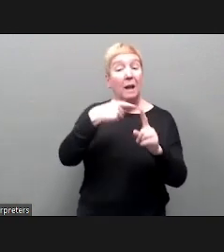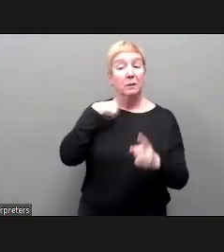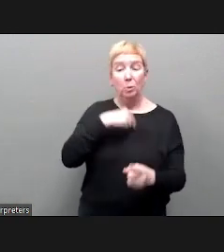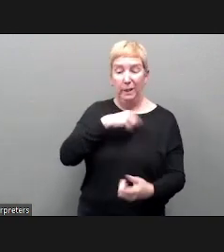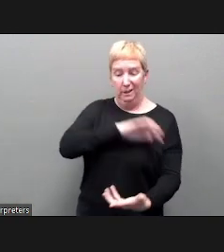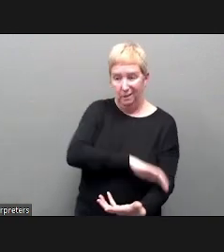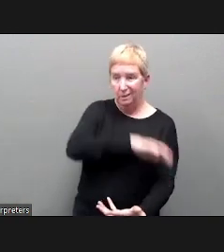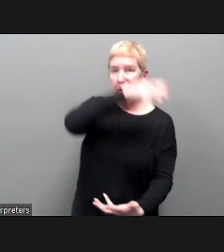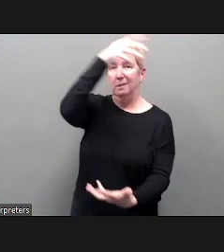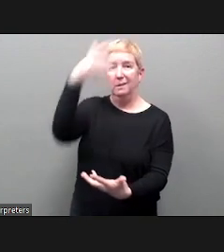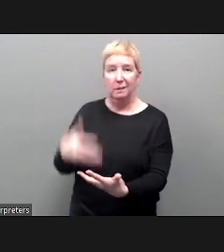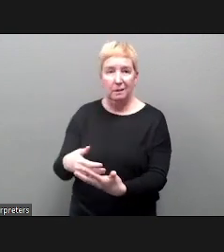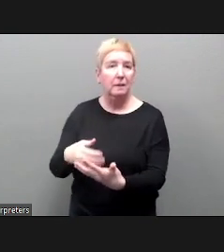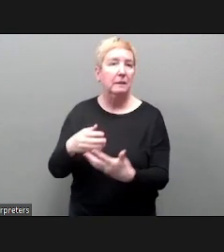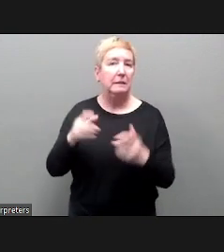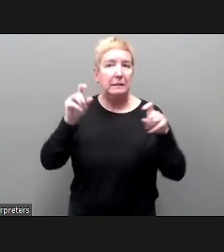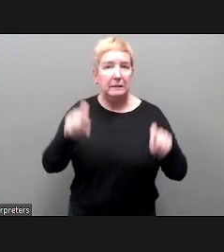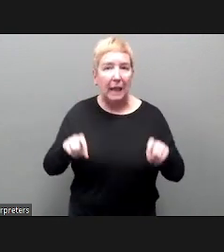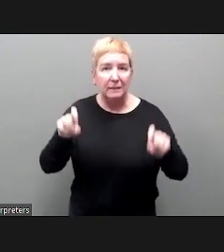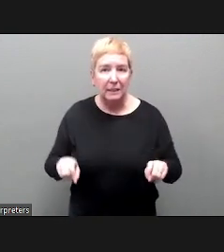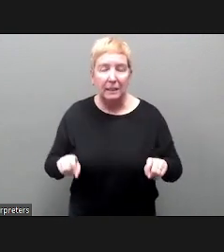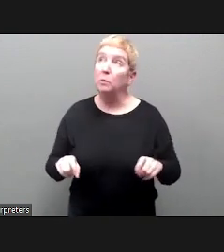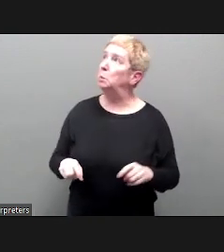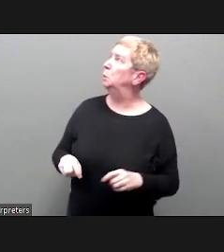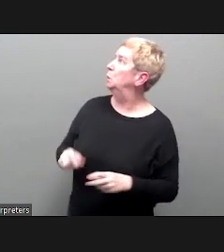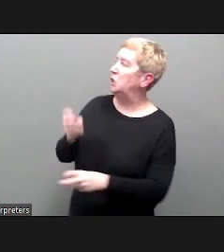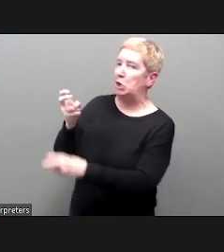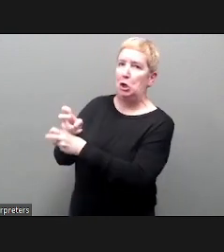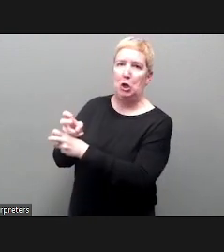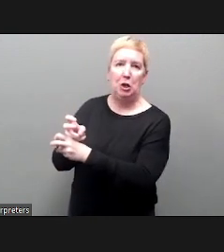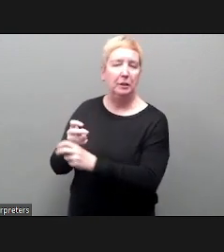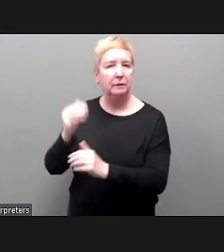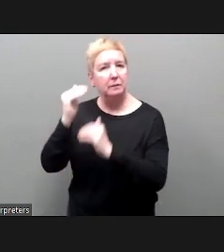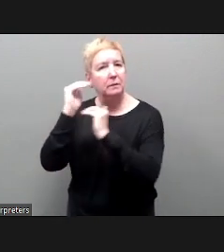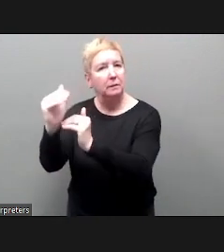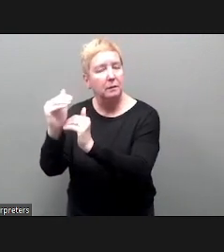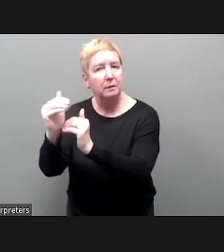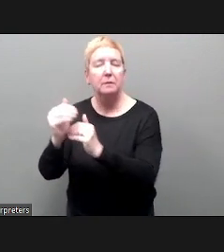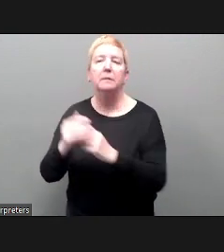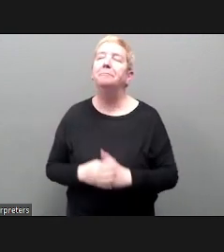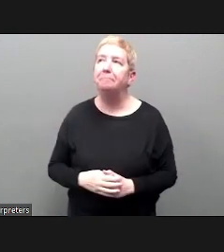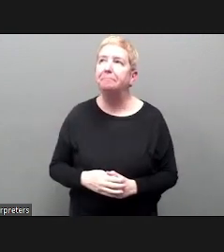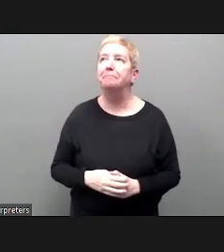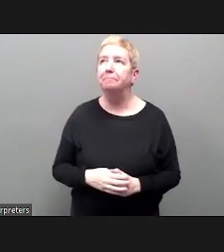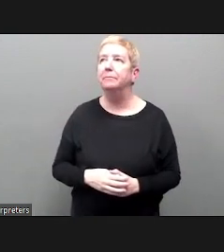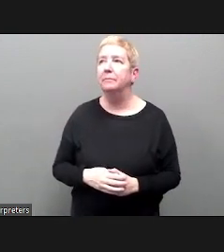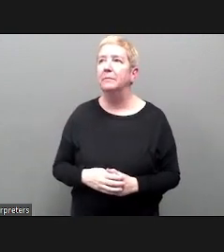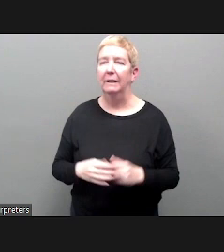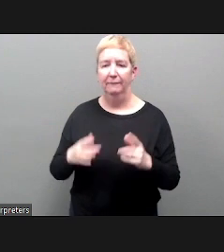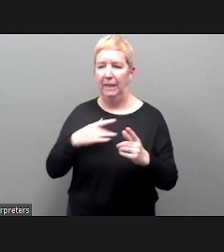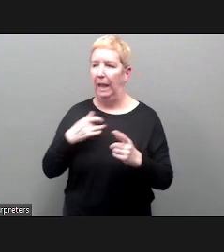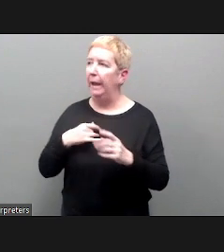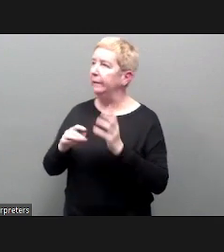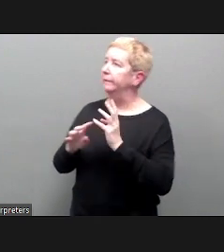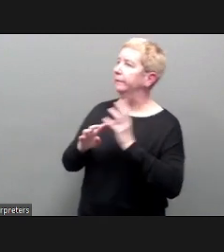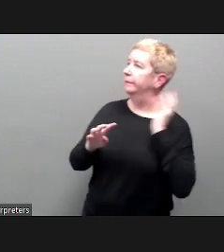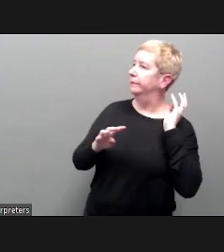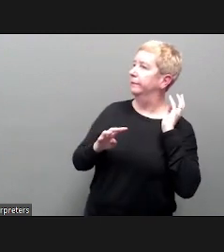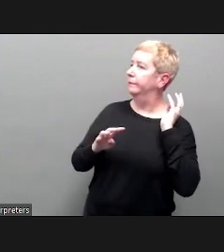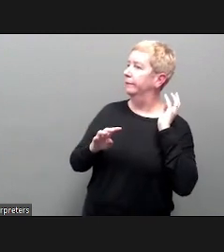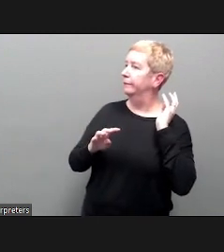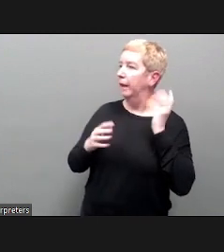is a national problem where they only have a certain amount of tests. And so it's like being on a line. And then when they're done